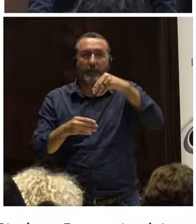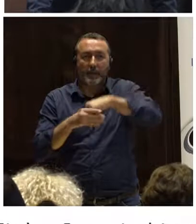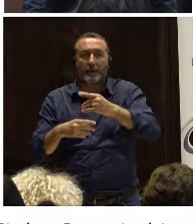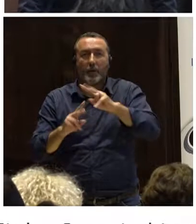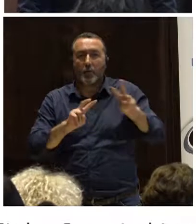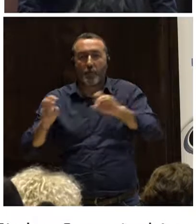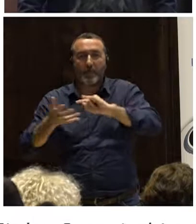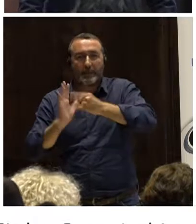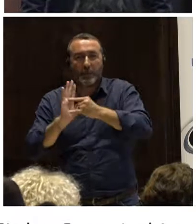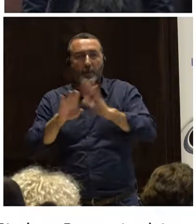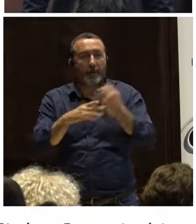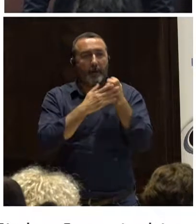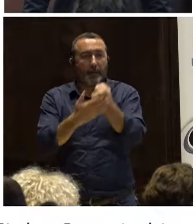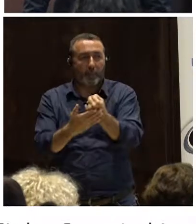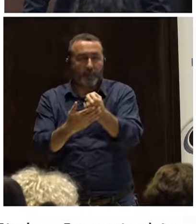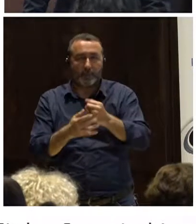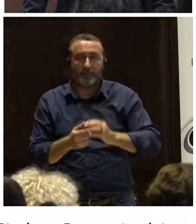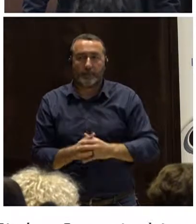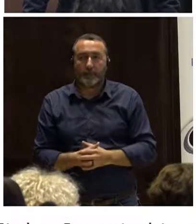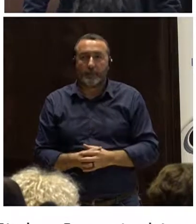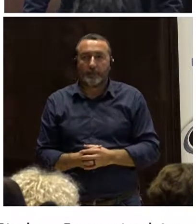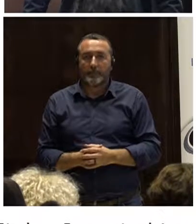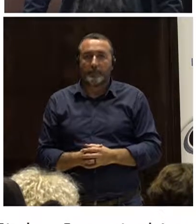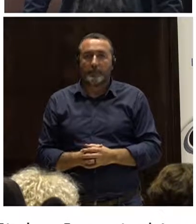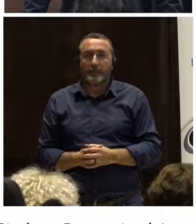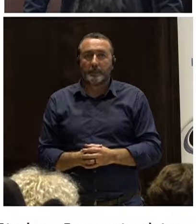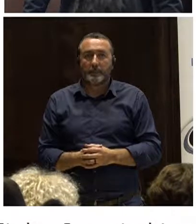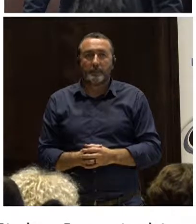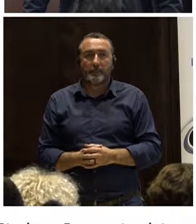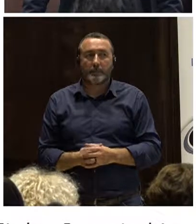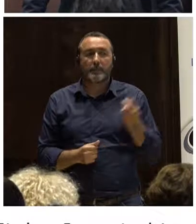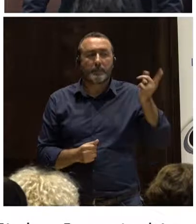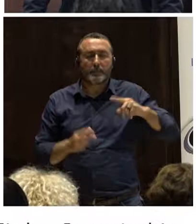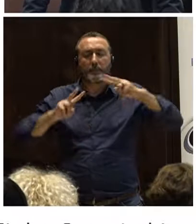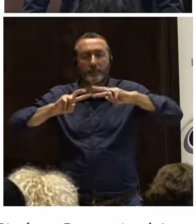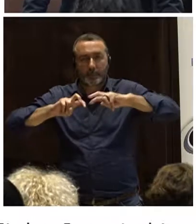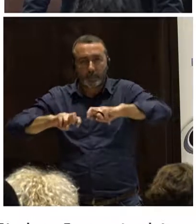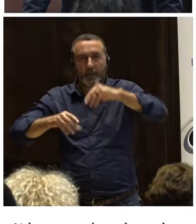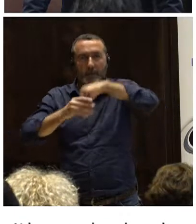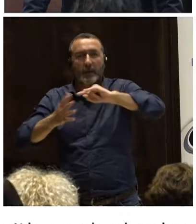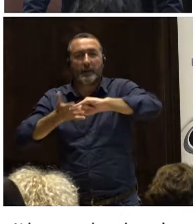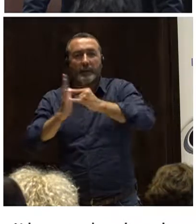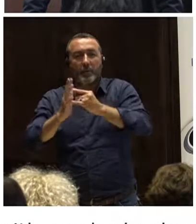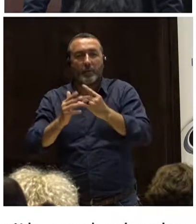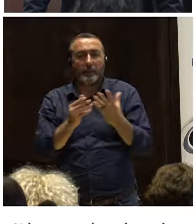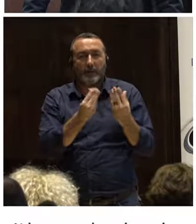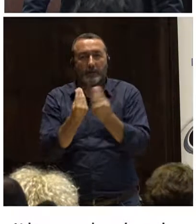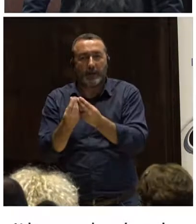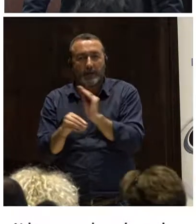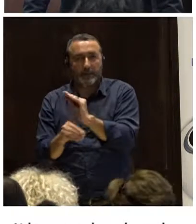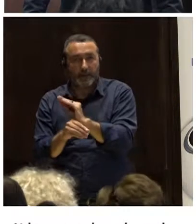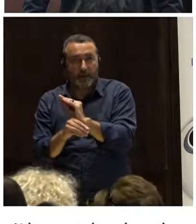And he's researching in the use of assistive technology for individual